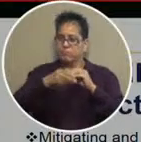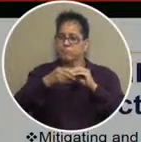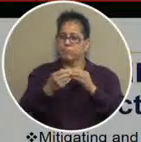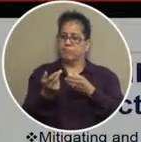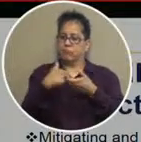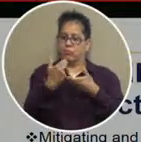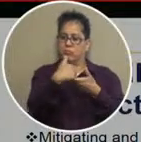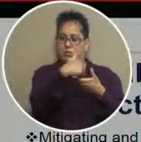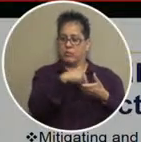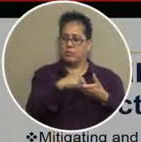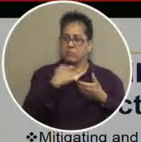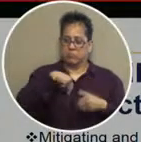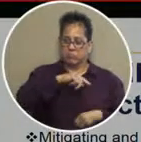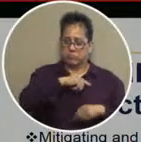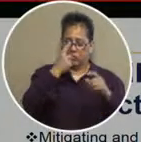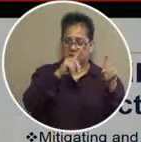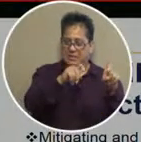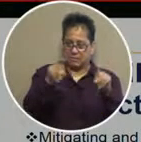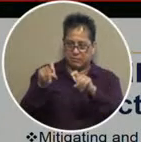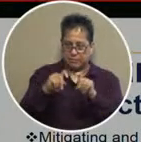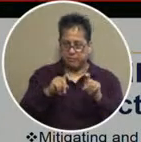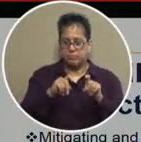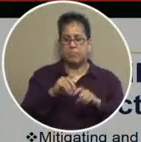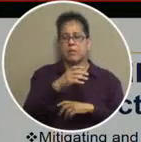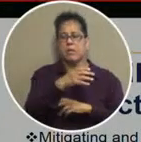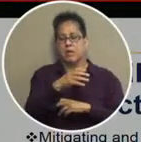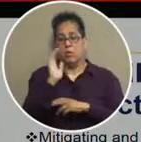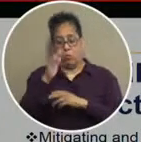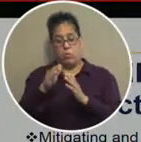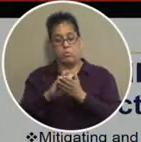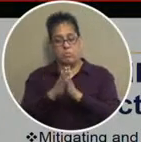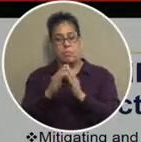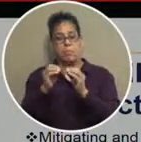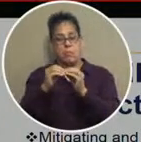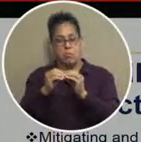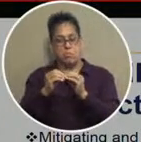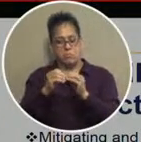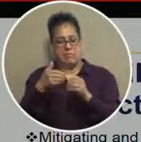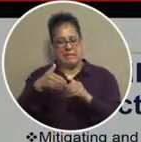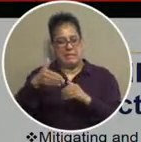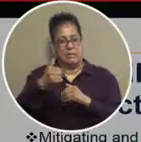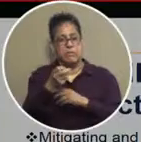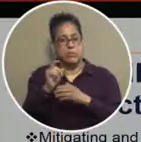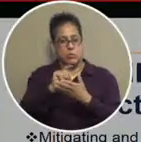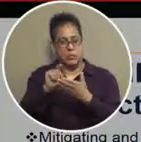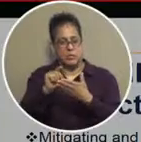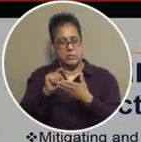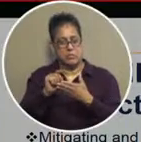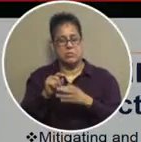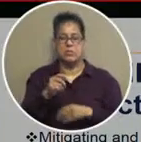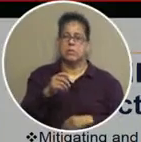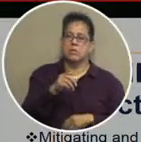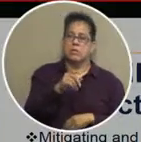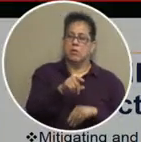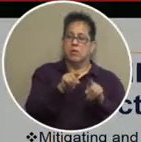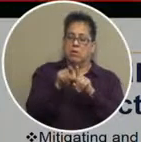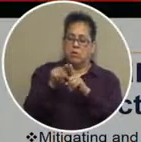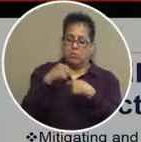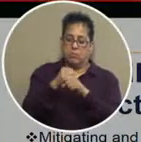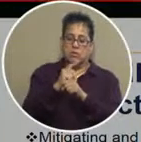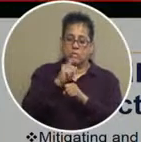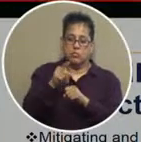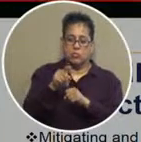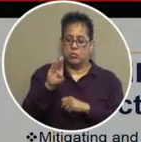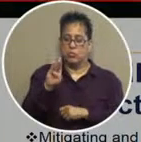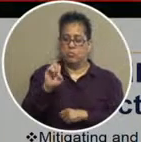weeks. And the expansion is going to be broadened even more as we go into the next couple of weeks. I want to make sure that we